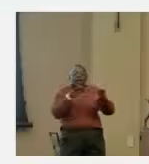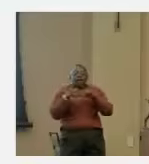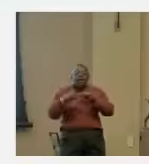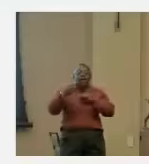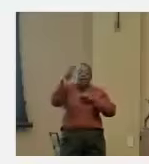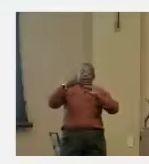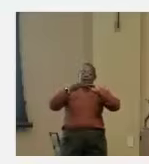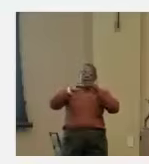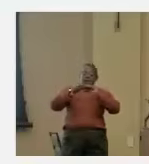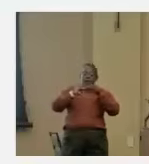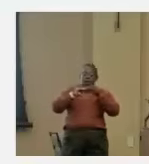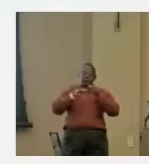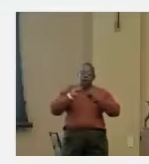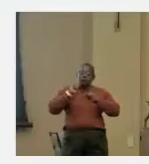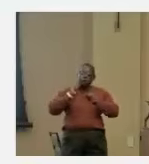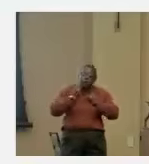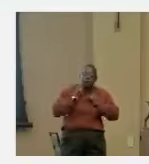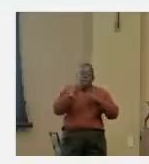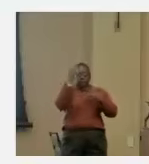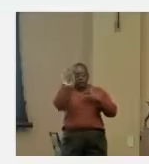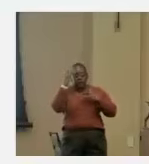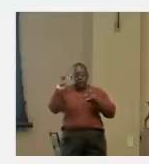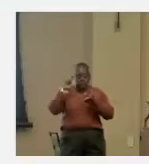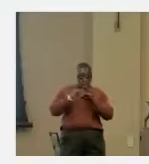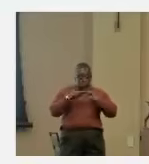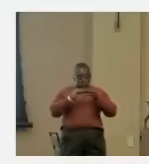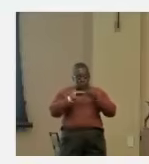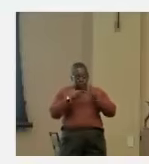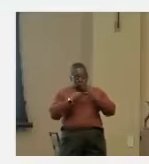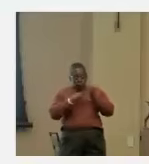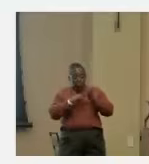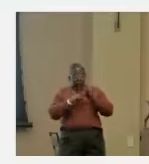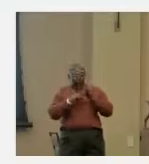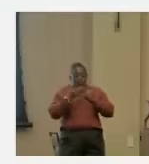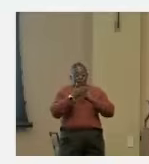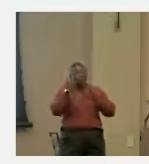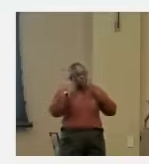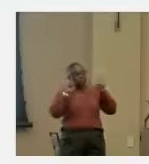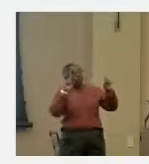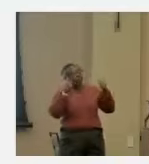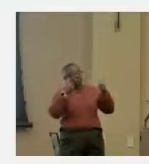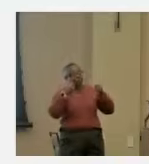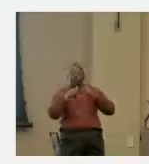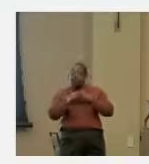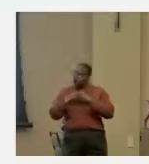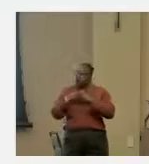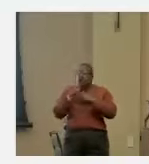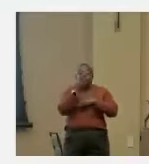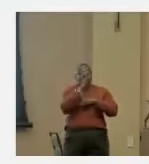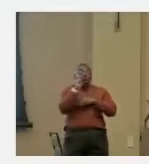numbers indicate more severe disease and low numbers indicate better outcomes. The blue